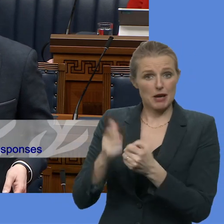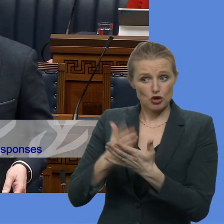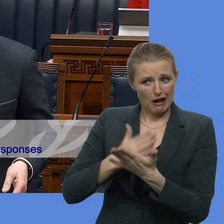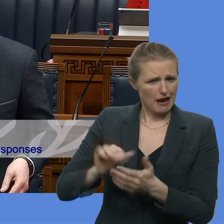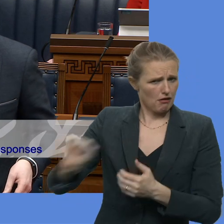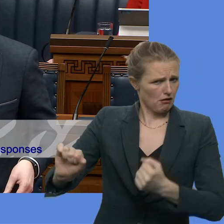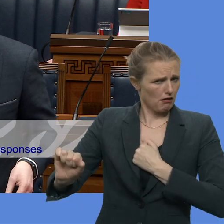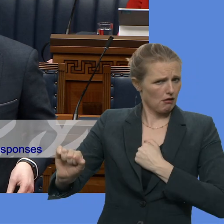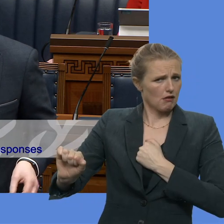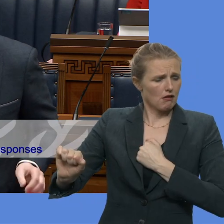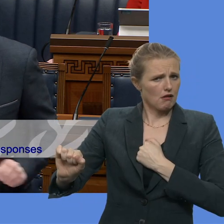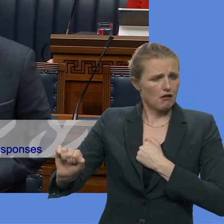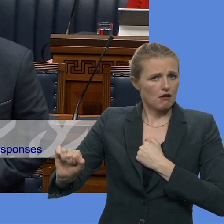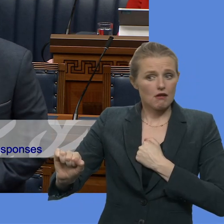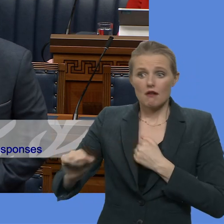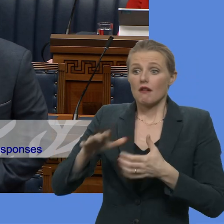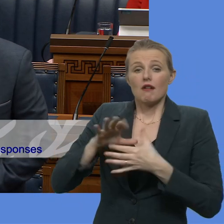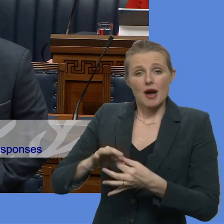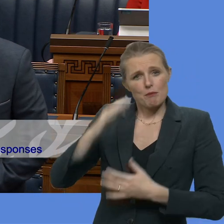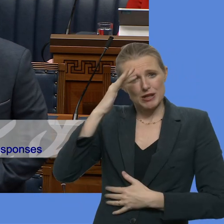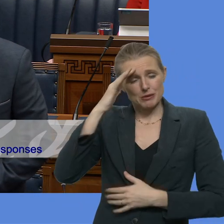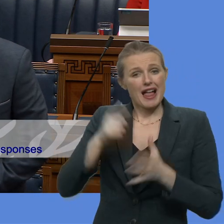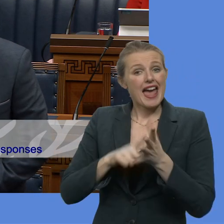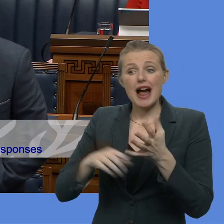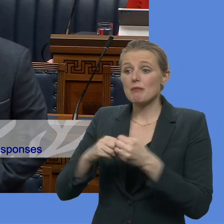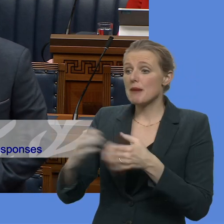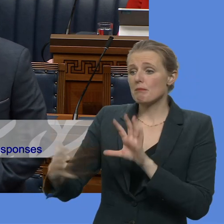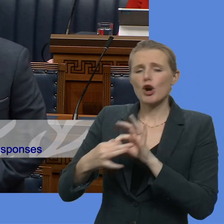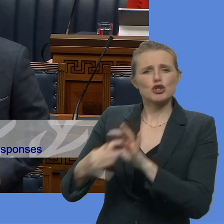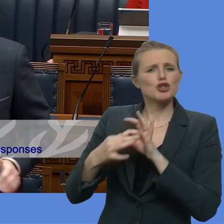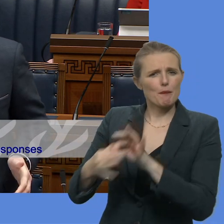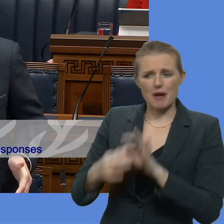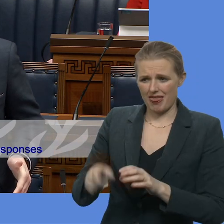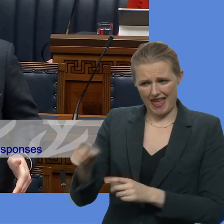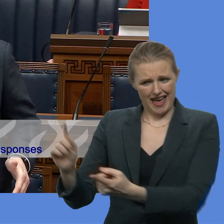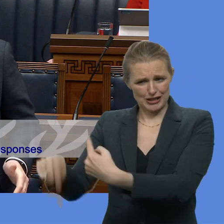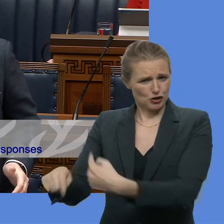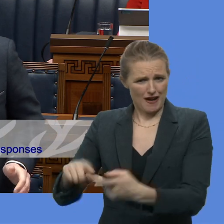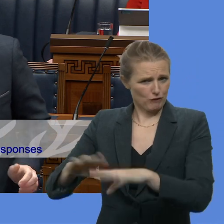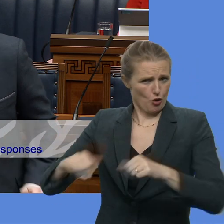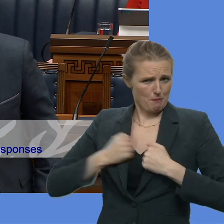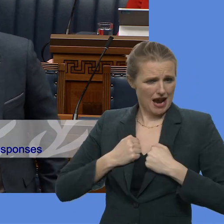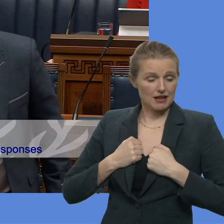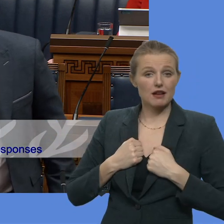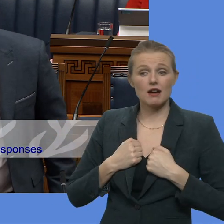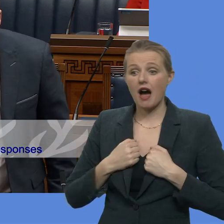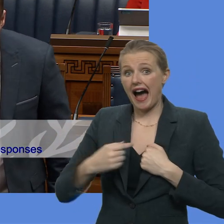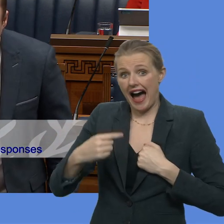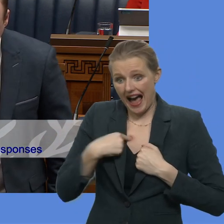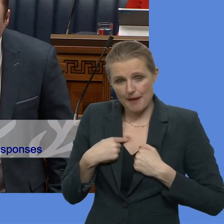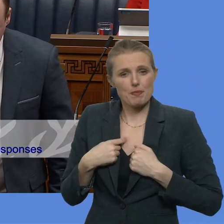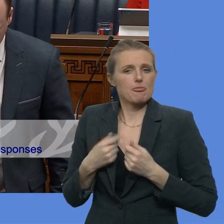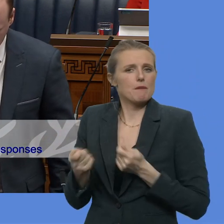public bodies. It aligns to the principles of ALB partnership arrangements. Final decisions are made by me as Minister for